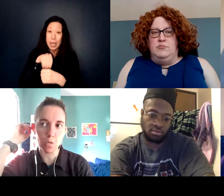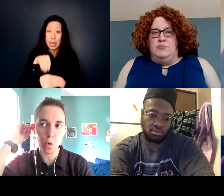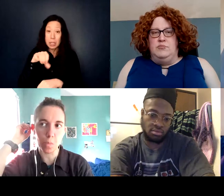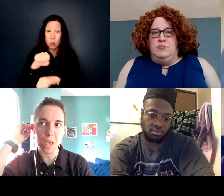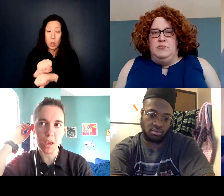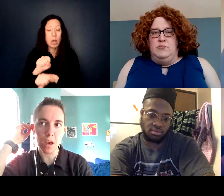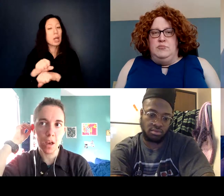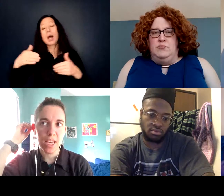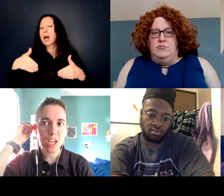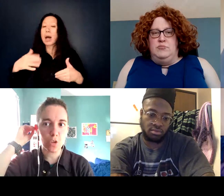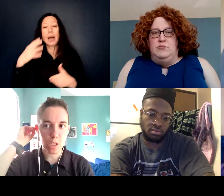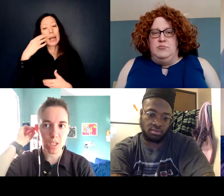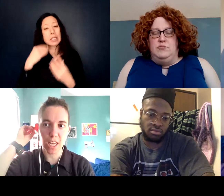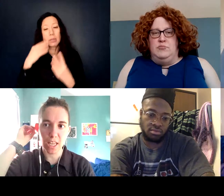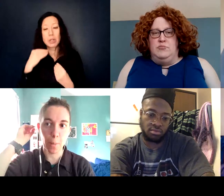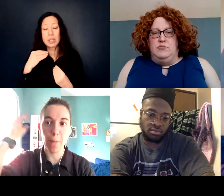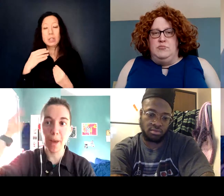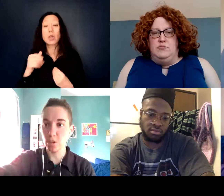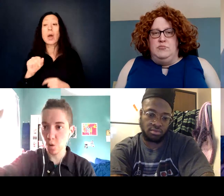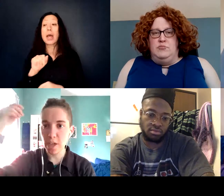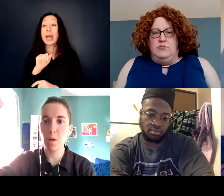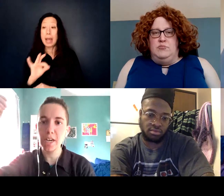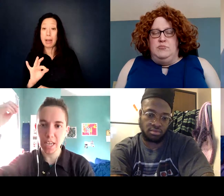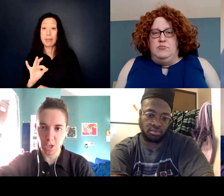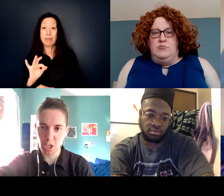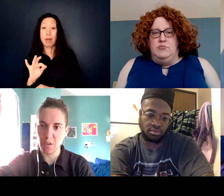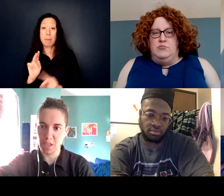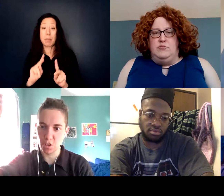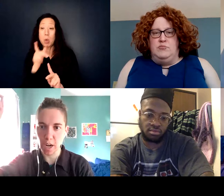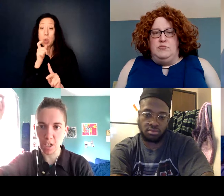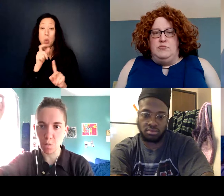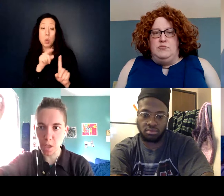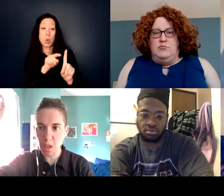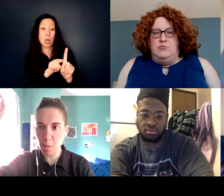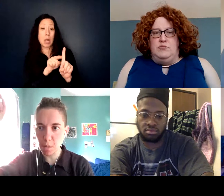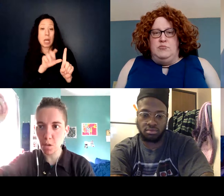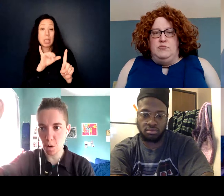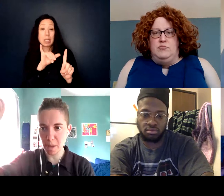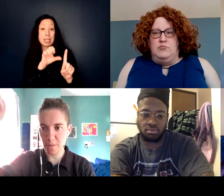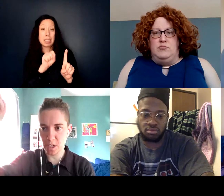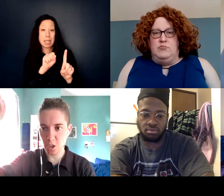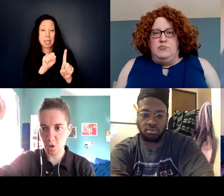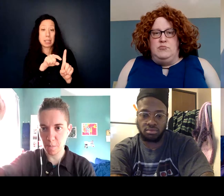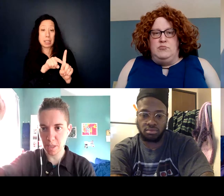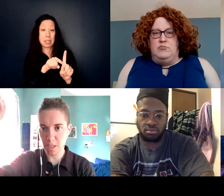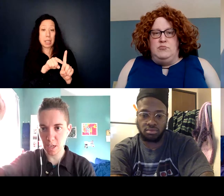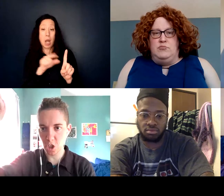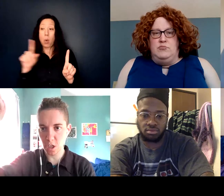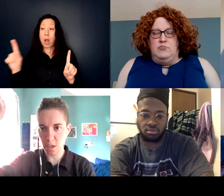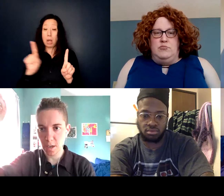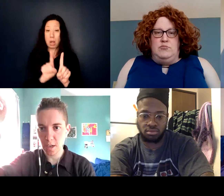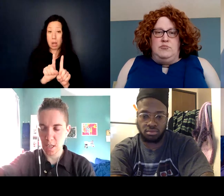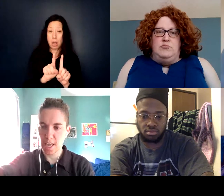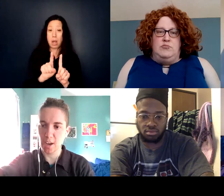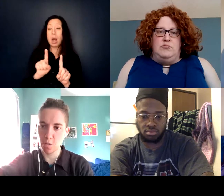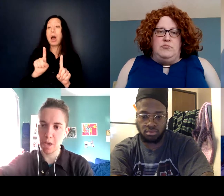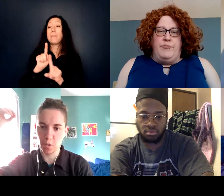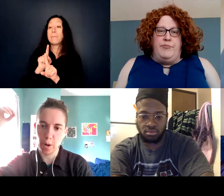interested trainers would be interested in like mentoring someone into giving the trainings with them for a bit of additional